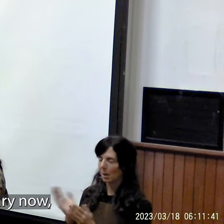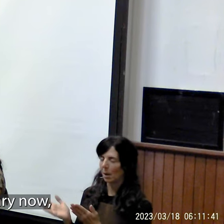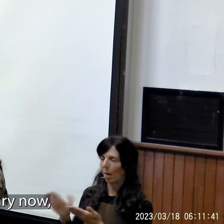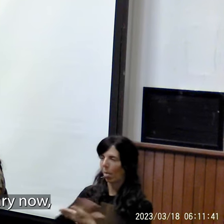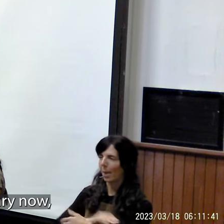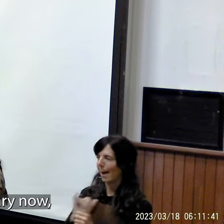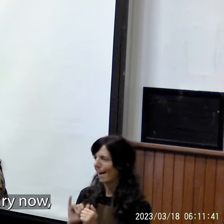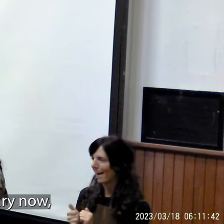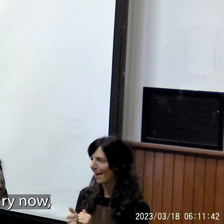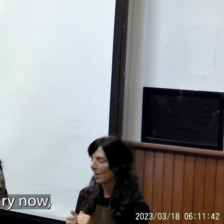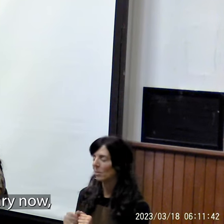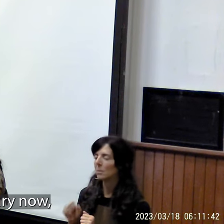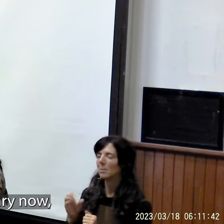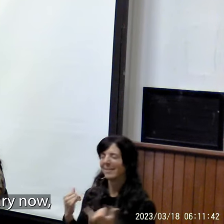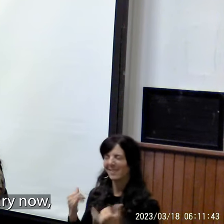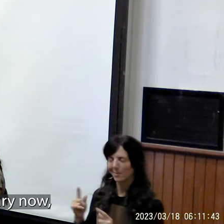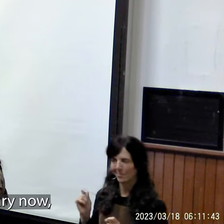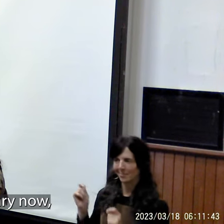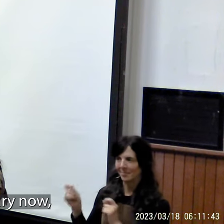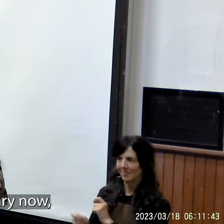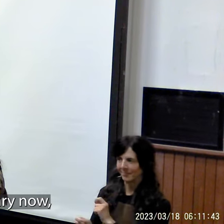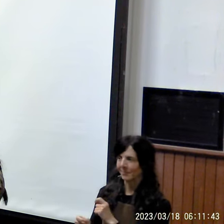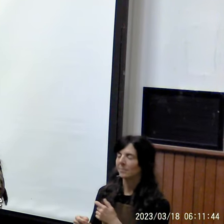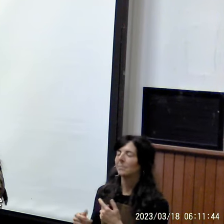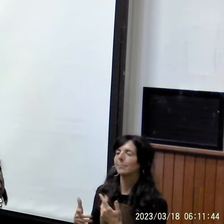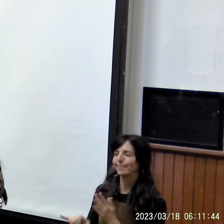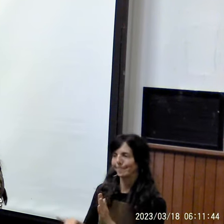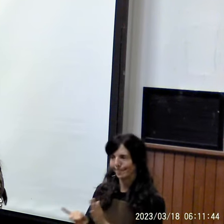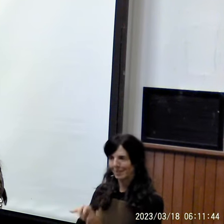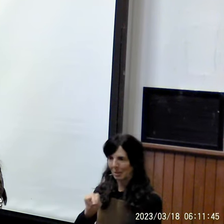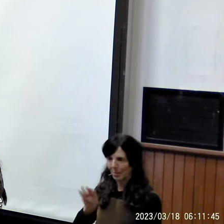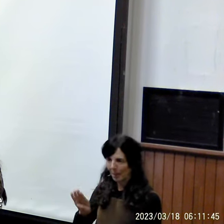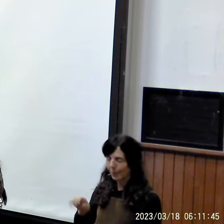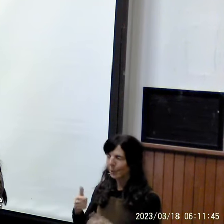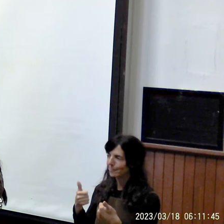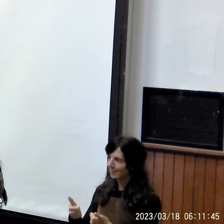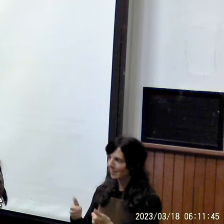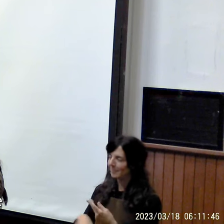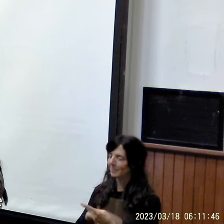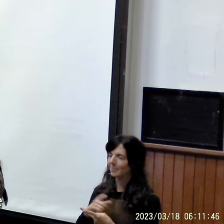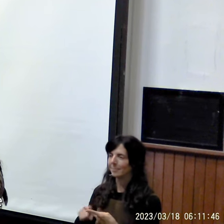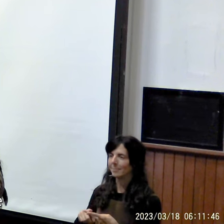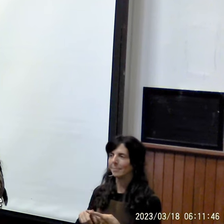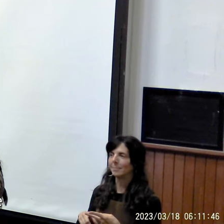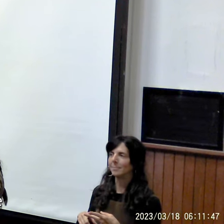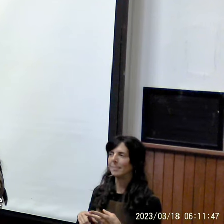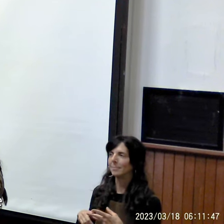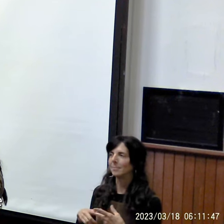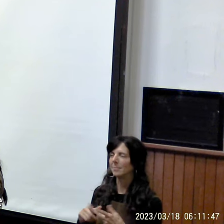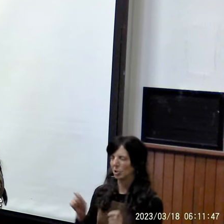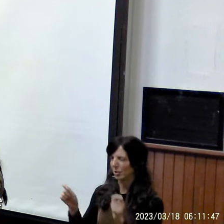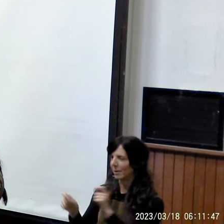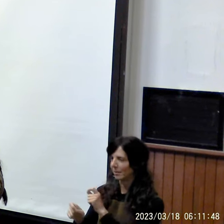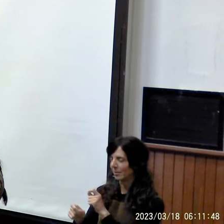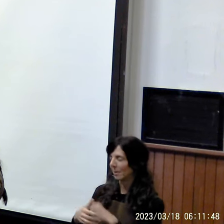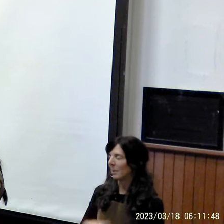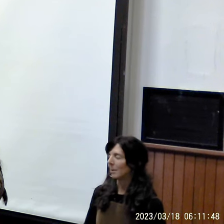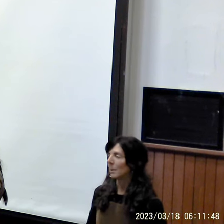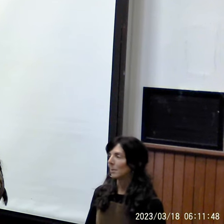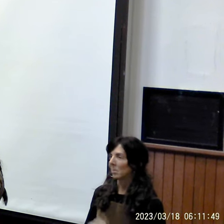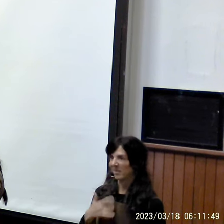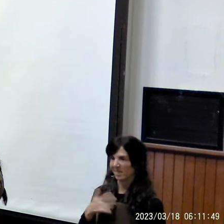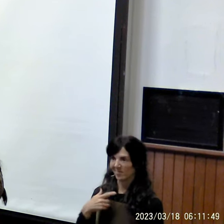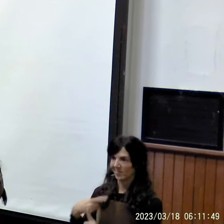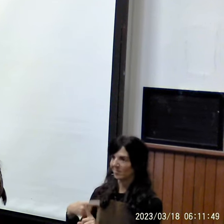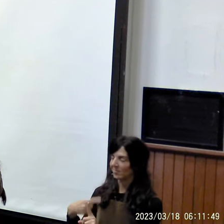world has come to the non-binary now, the late generation. So for me, it's good.